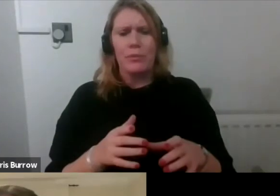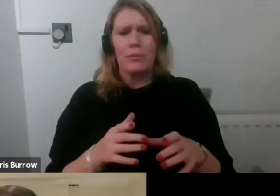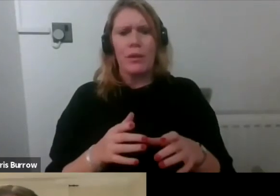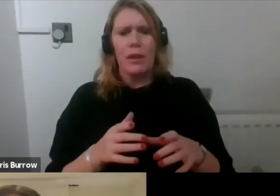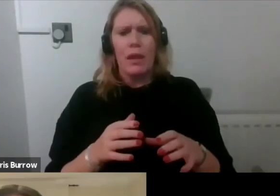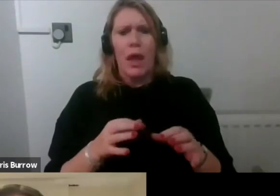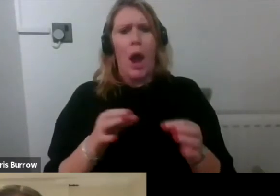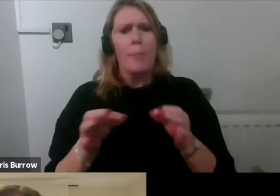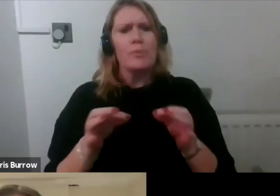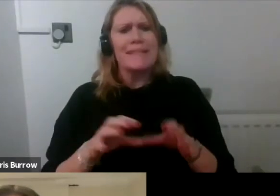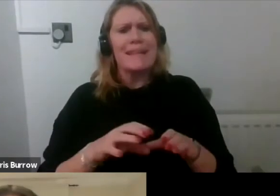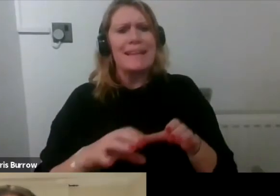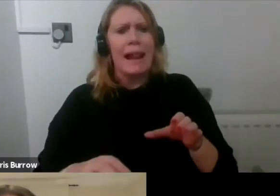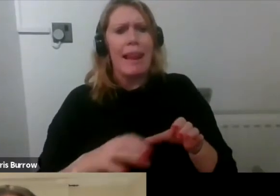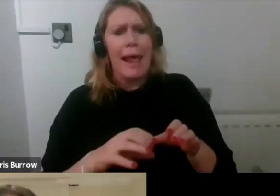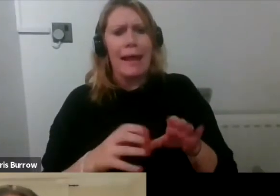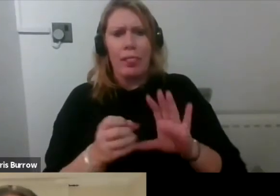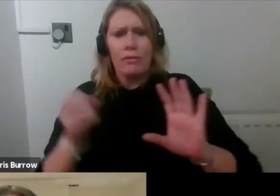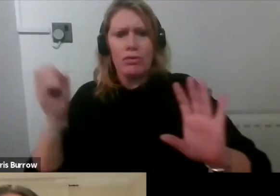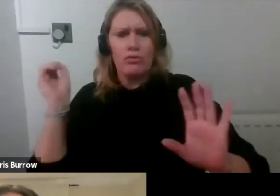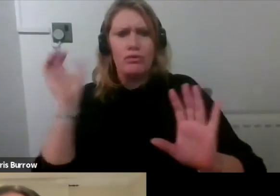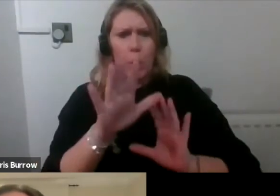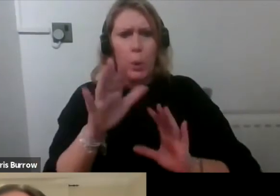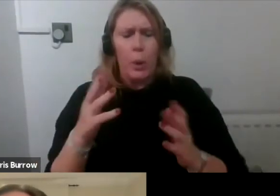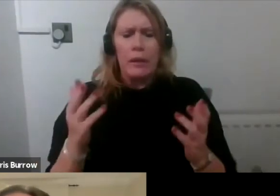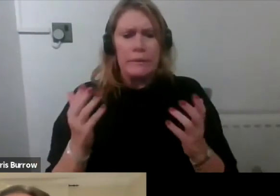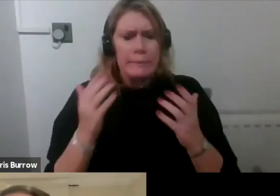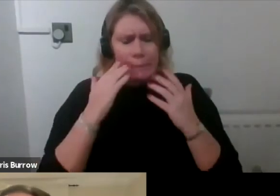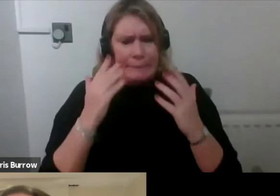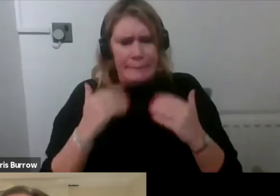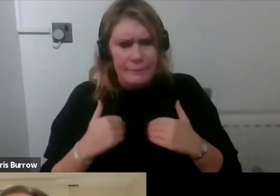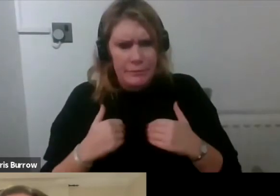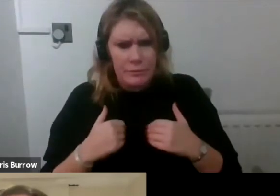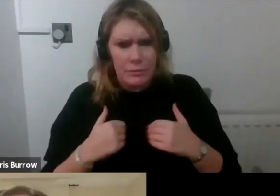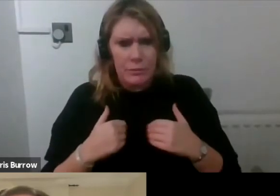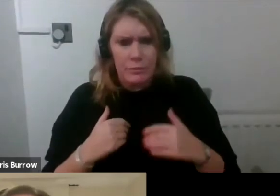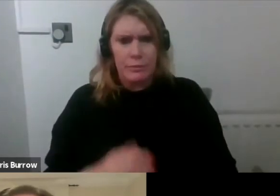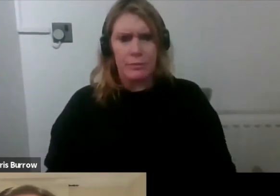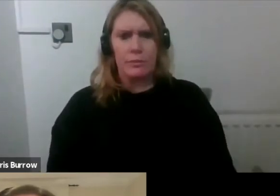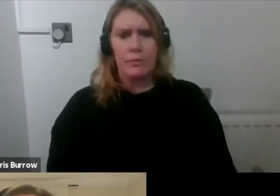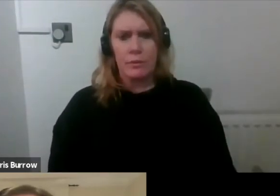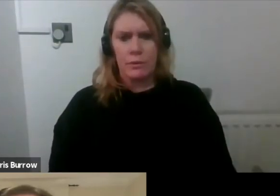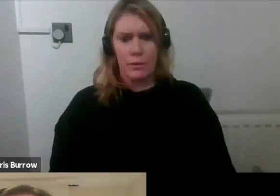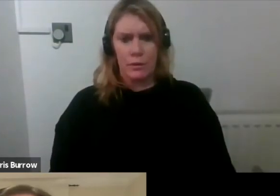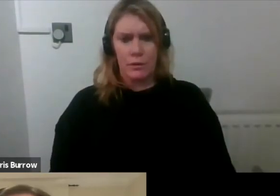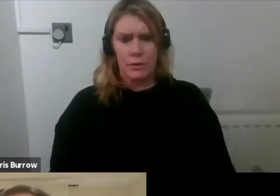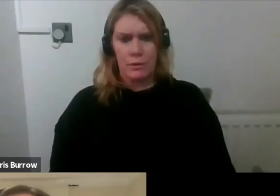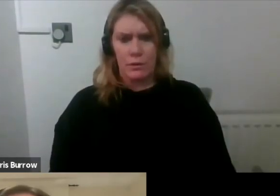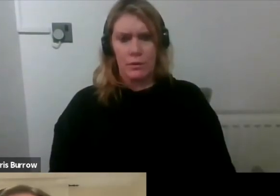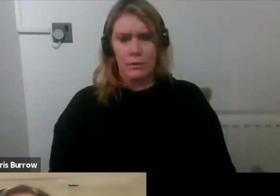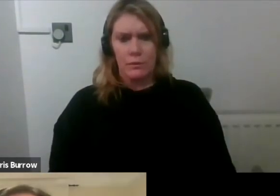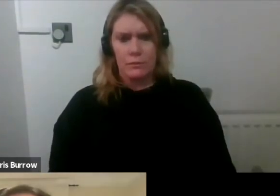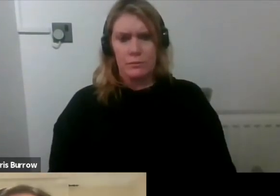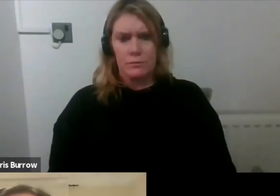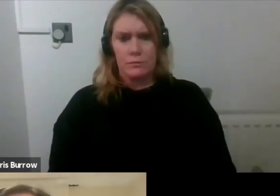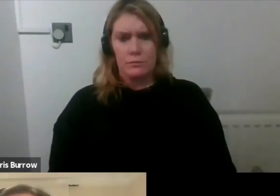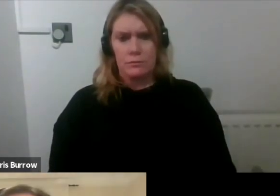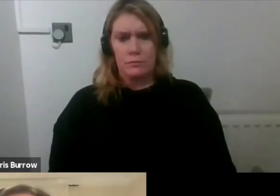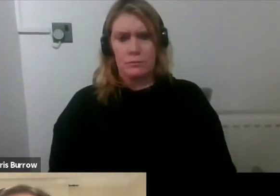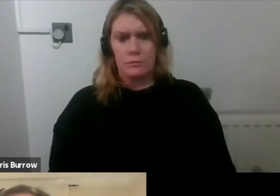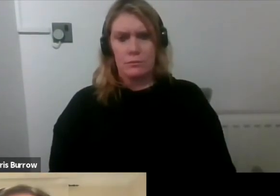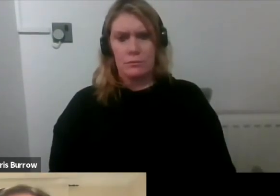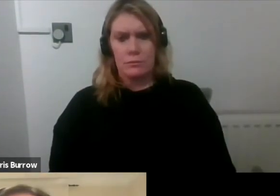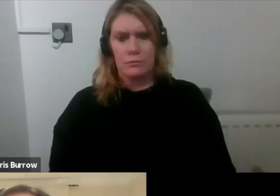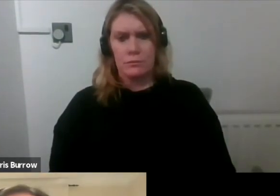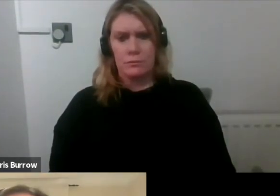discussion, actually. He scrapbook about that. I thought it was brilliant. But the telethon was great, and the piss on pity thing. Because there's a bit